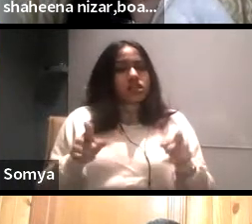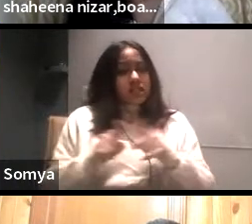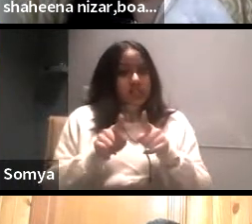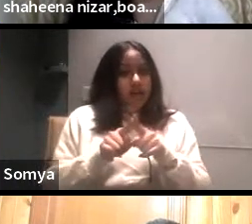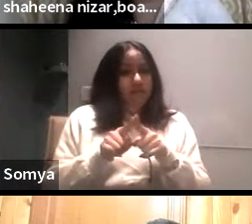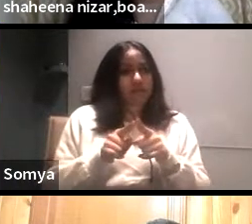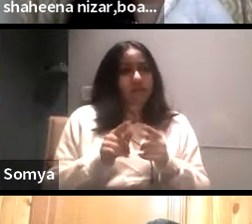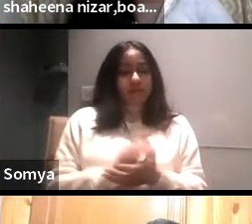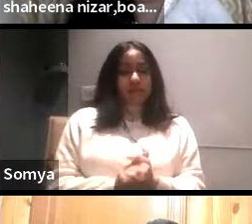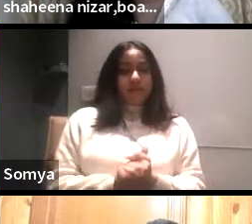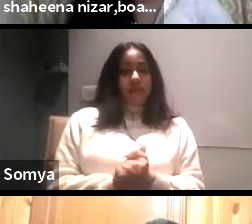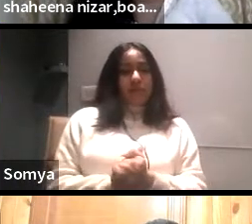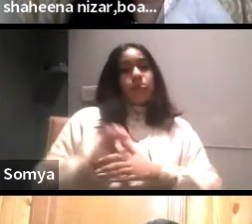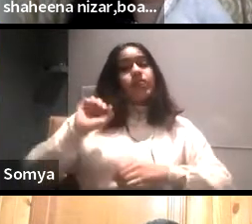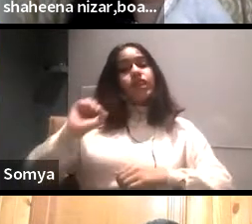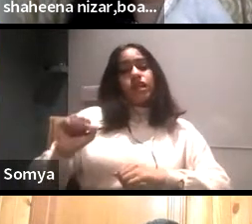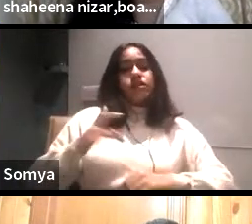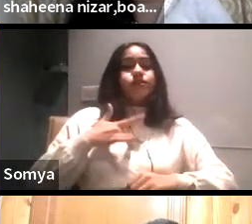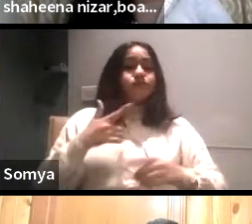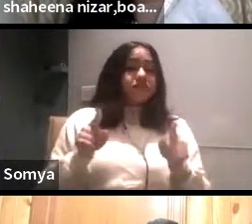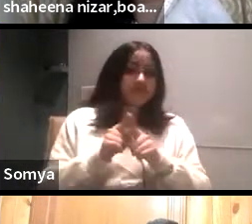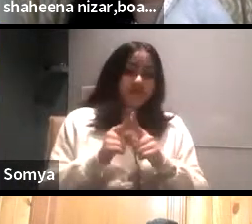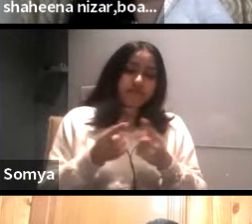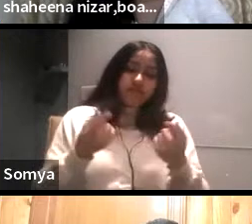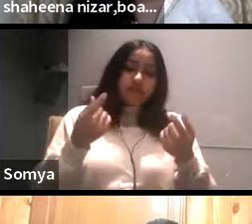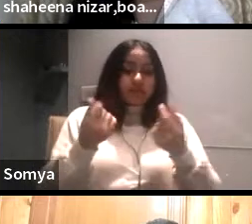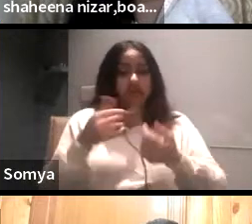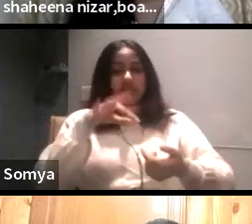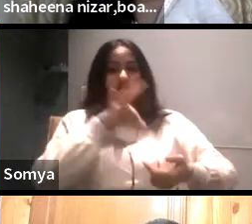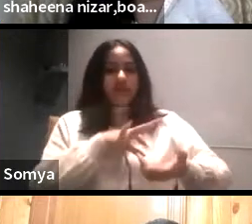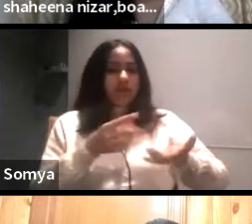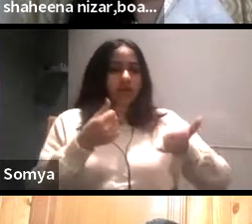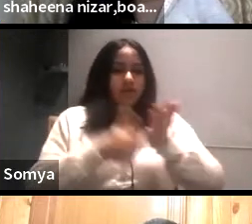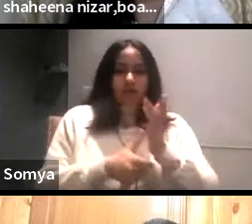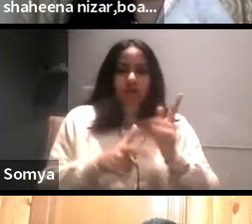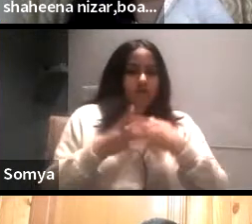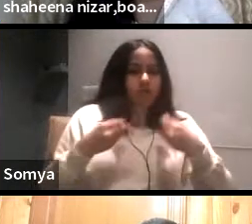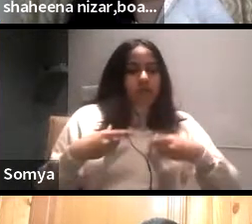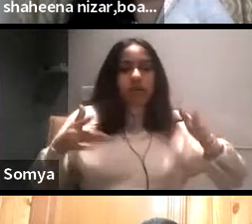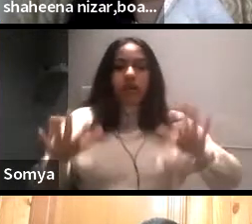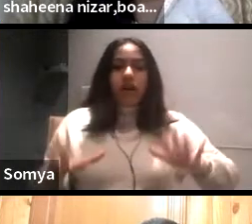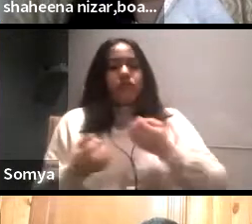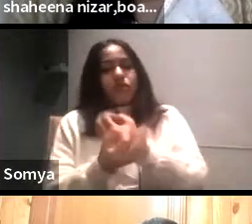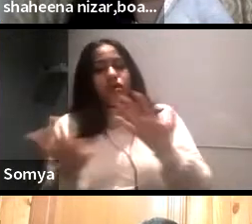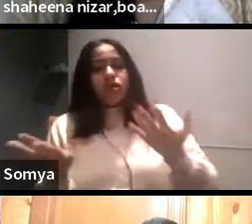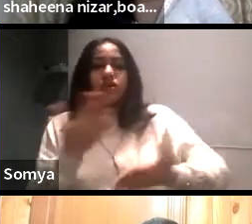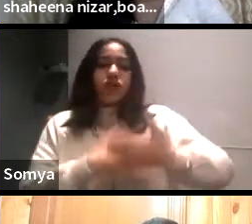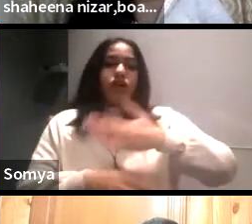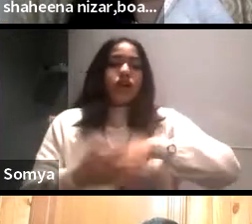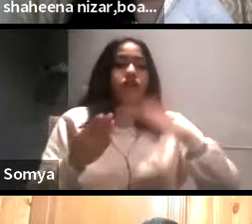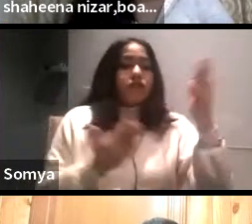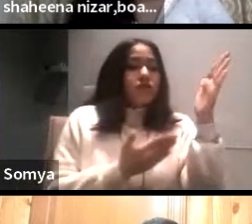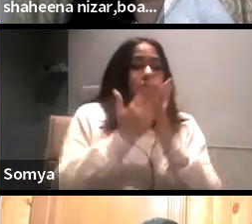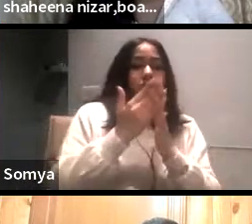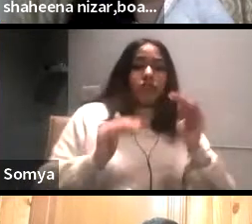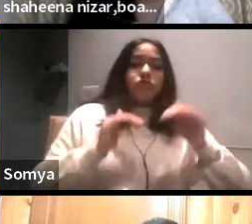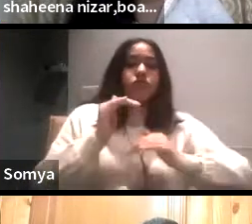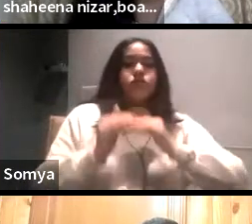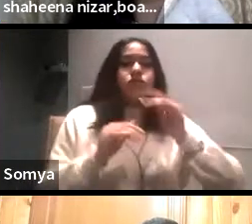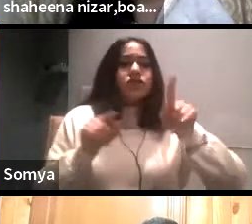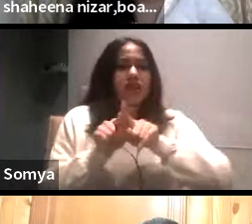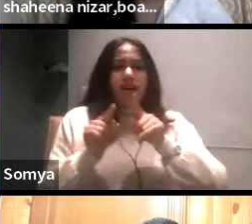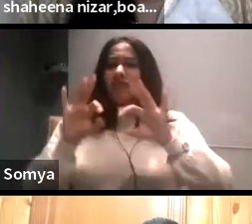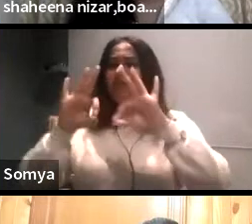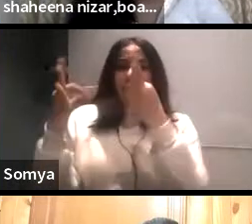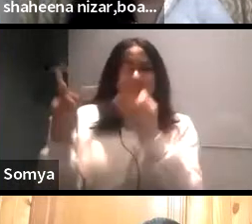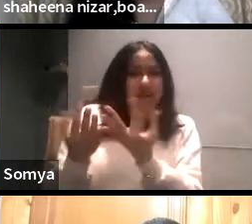where, they feel that they can earn the money and support, because every disabled person, when they grow up, they feel they are a burden to their